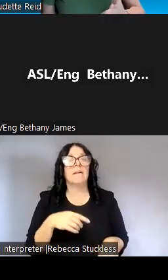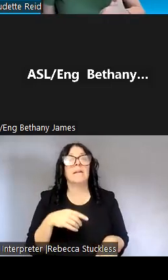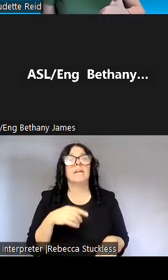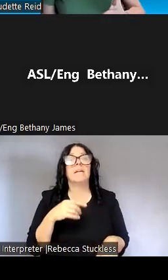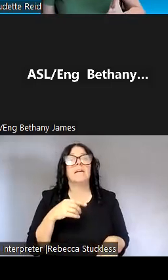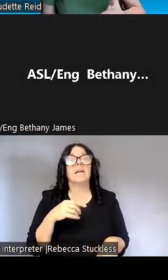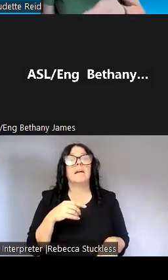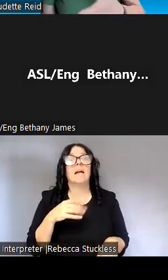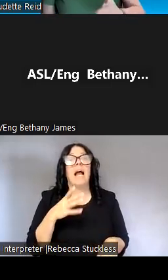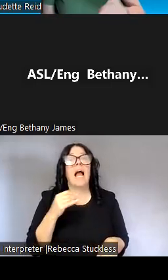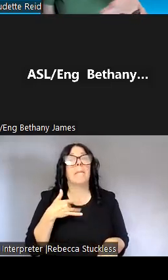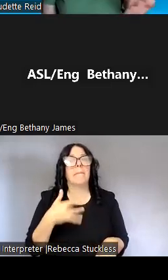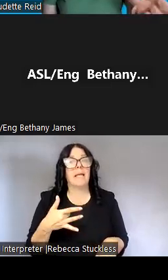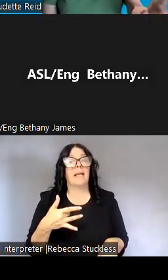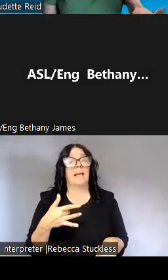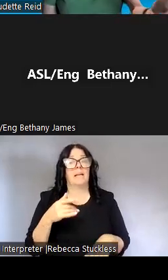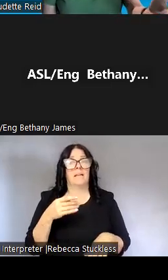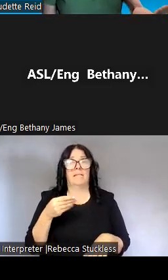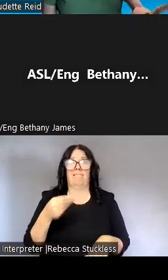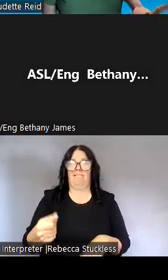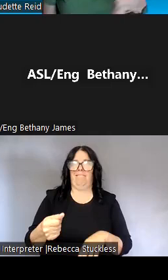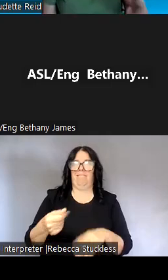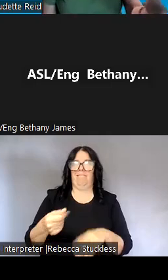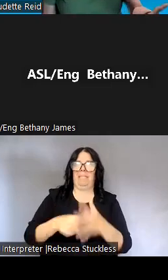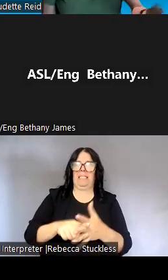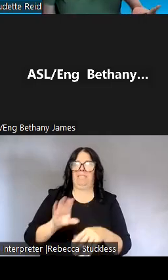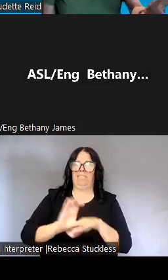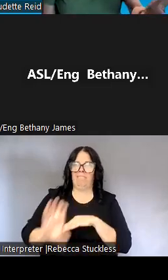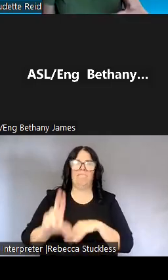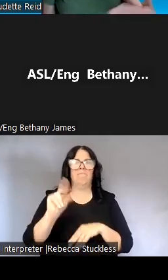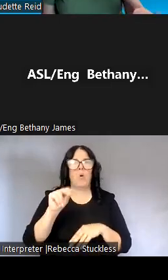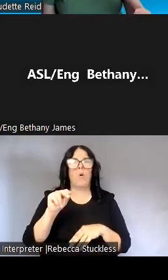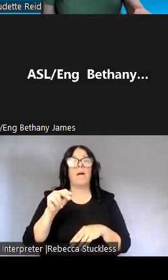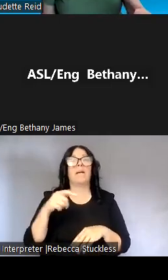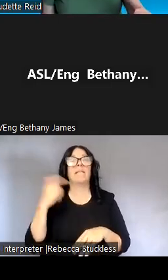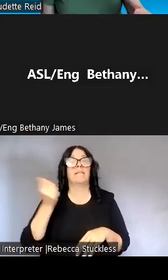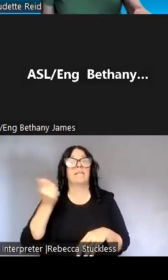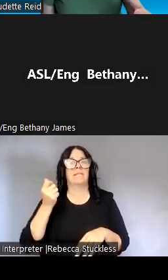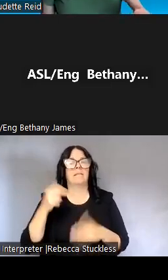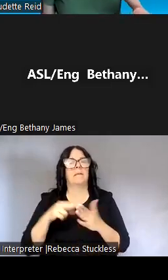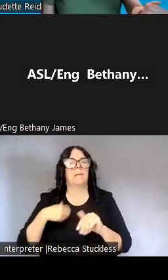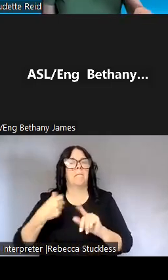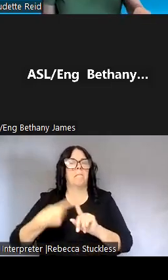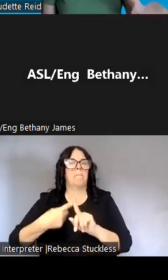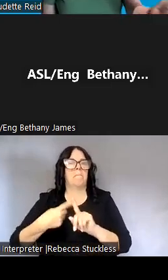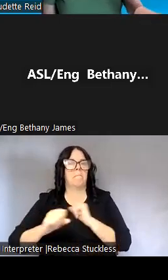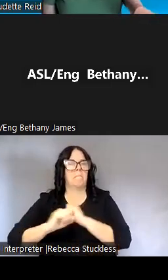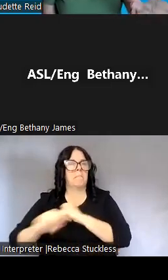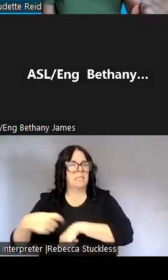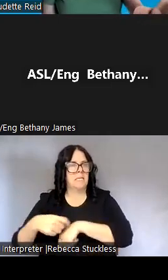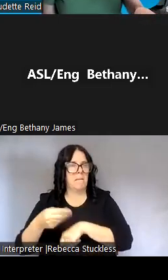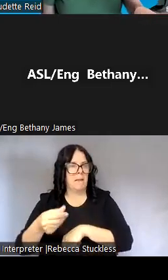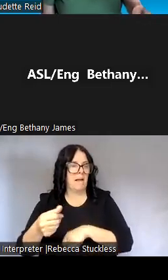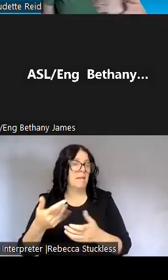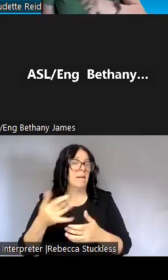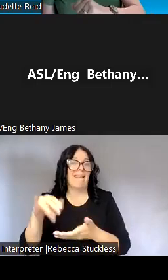reduced upfront cost because they require you to be involved in that service for a given amount of time, a year, 2